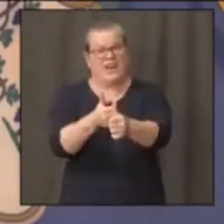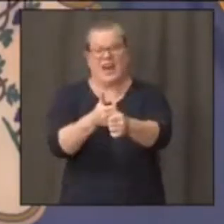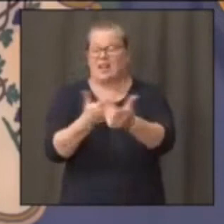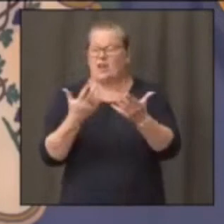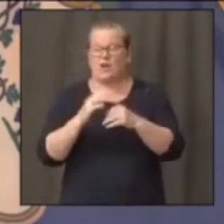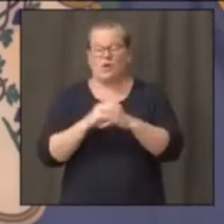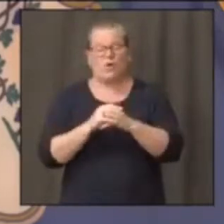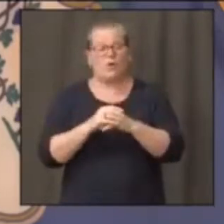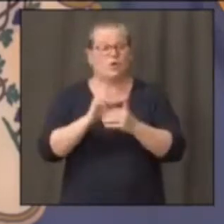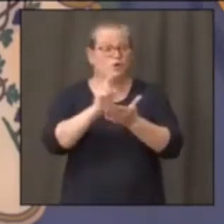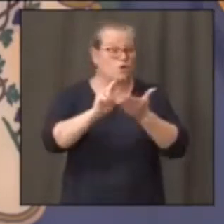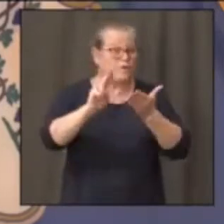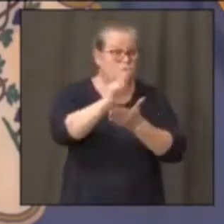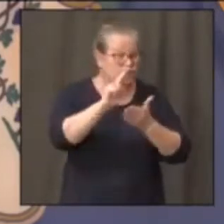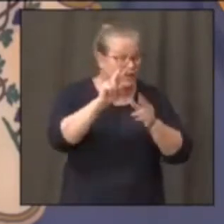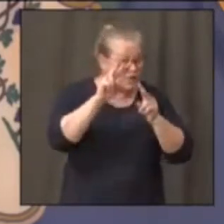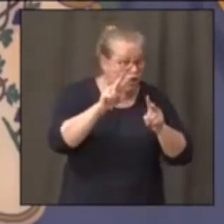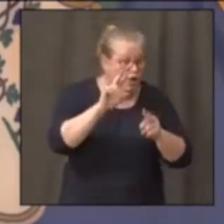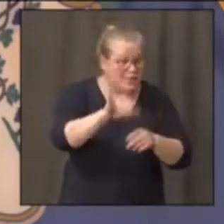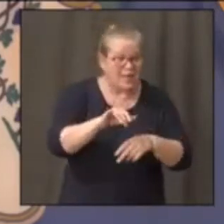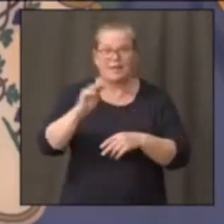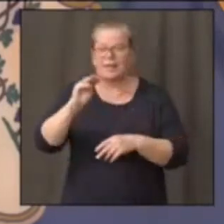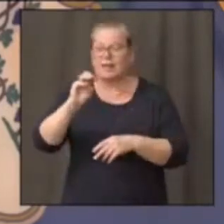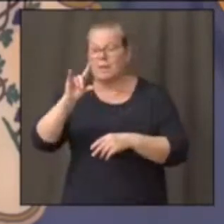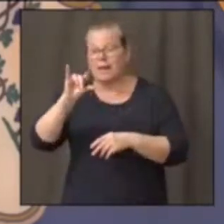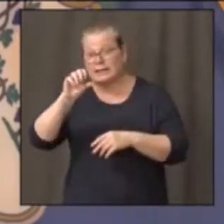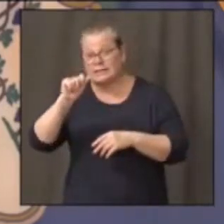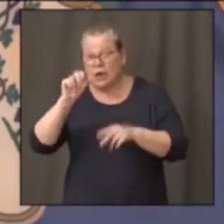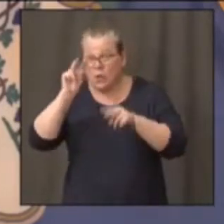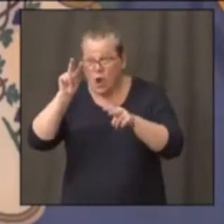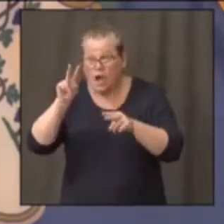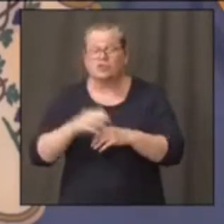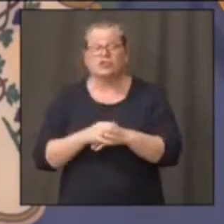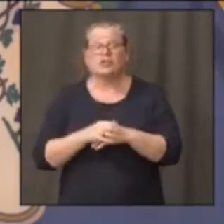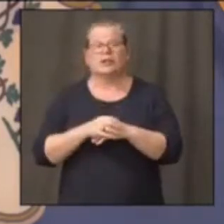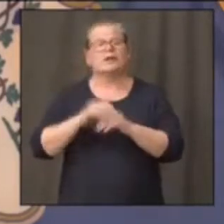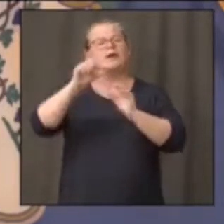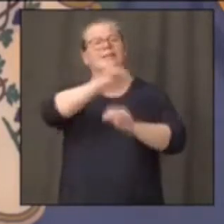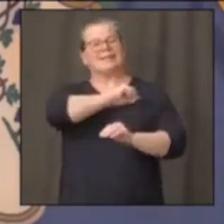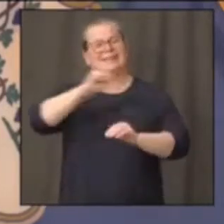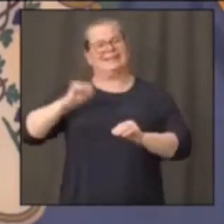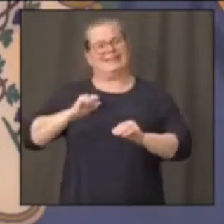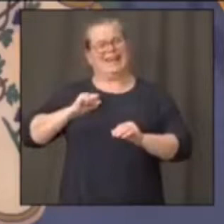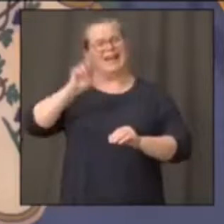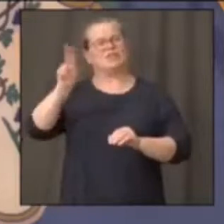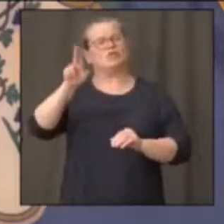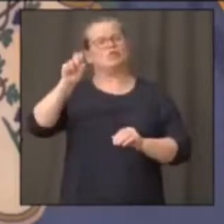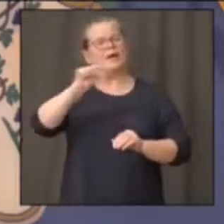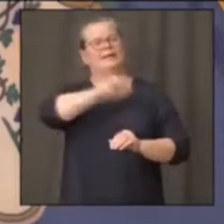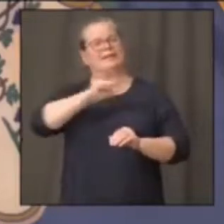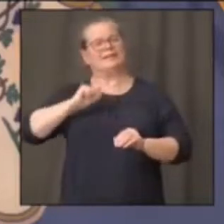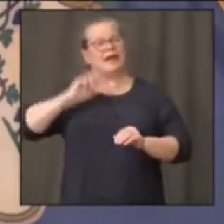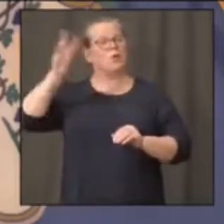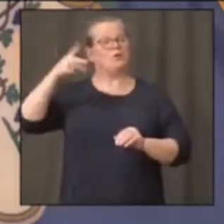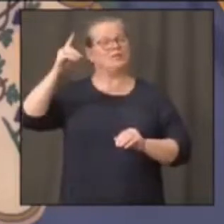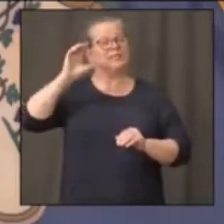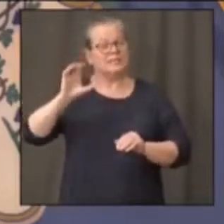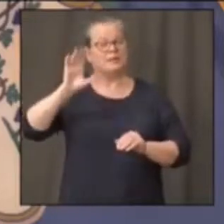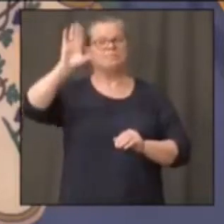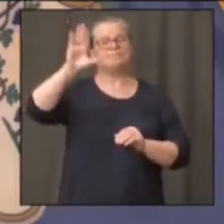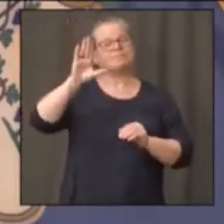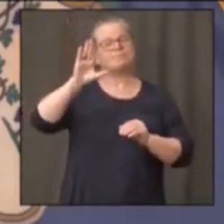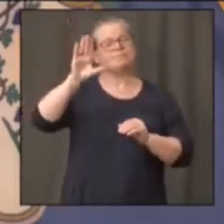Melissa is looking at what's going to come out of the Senate. They're going to be presenting their bill to their members, the Republican side,